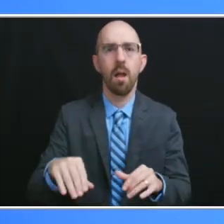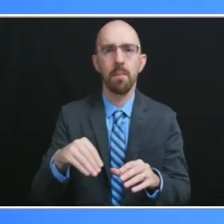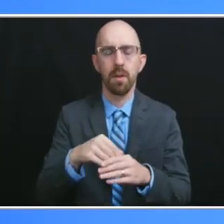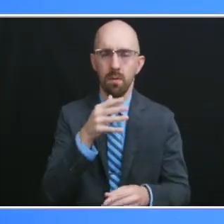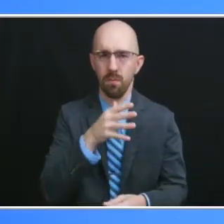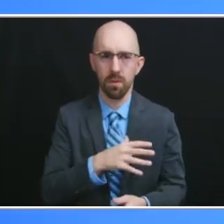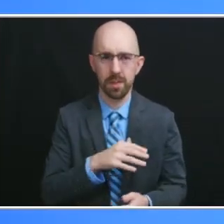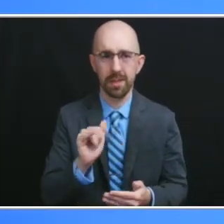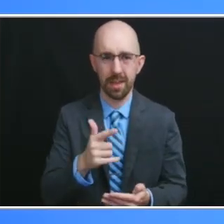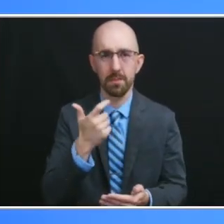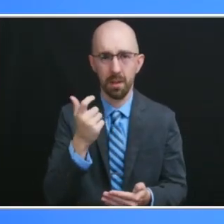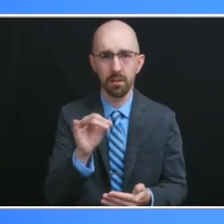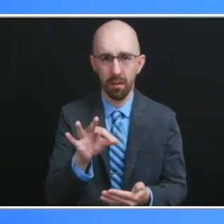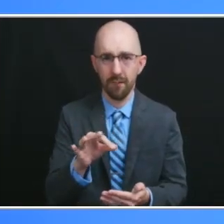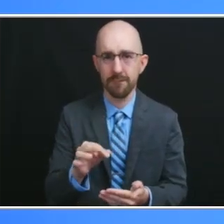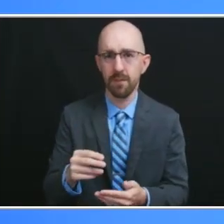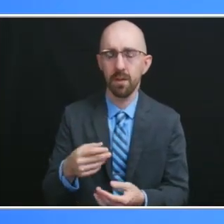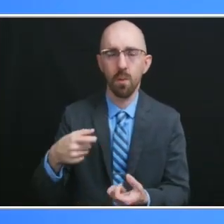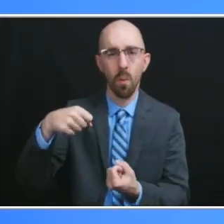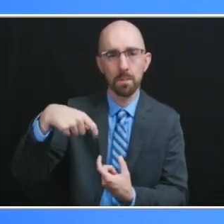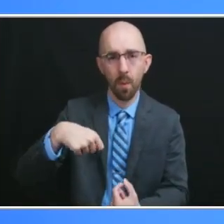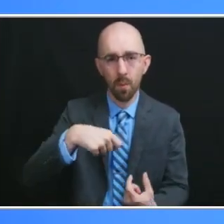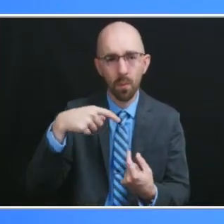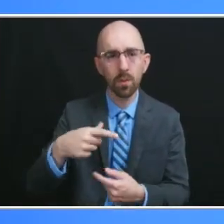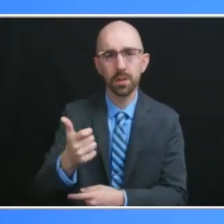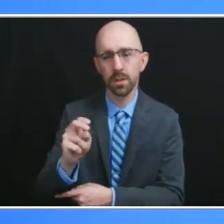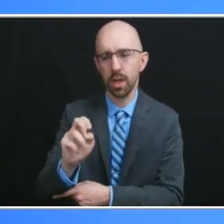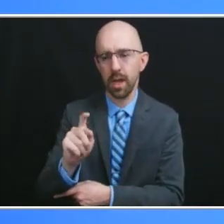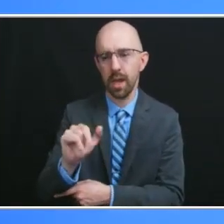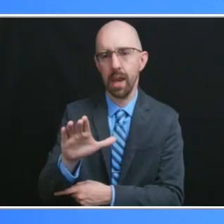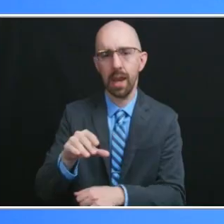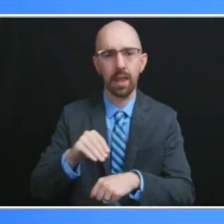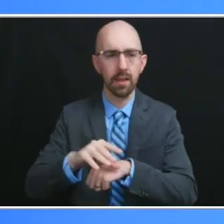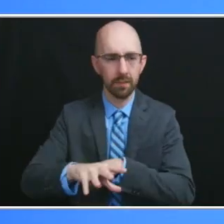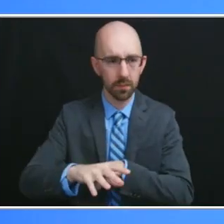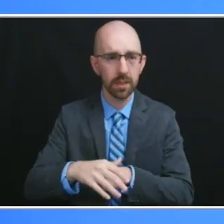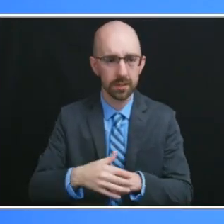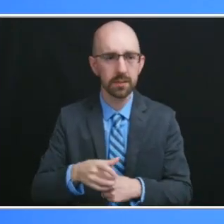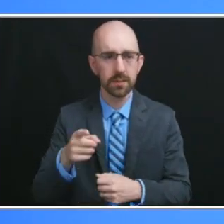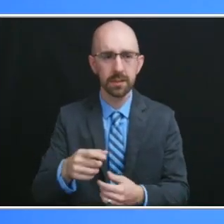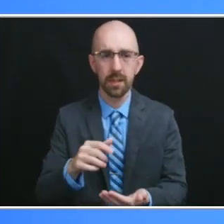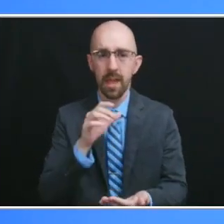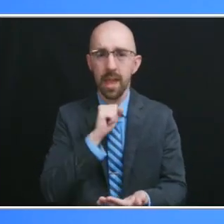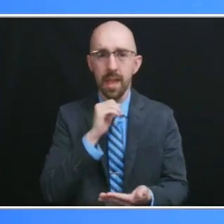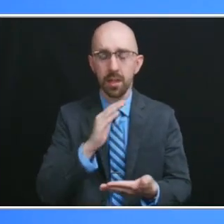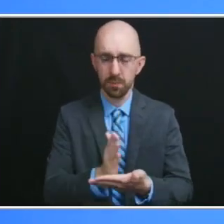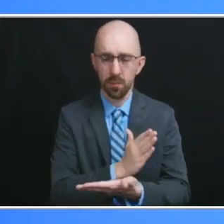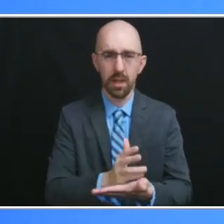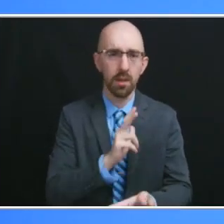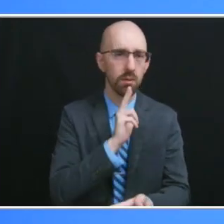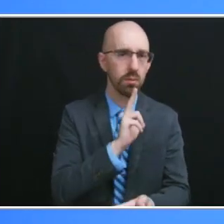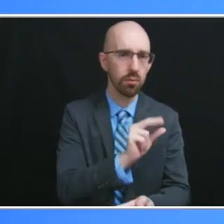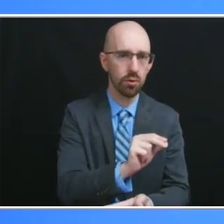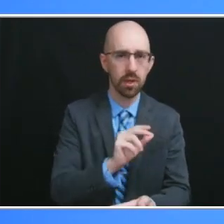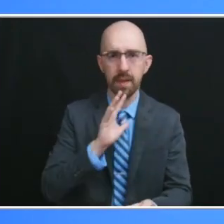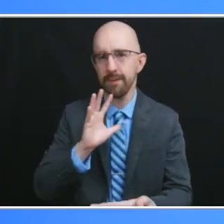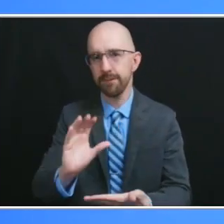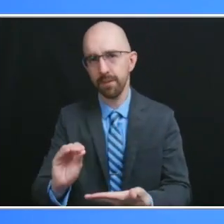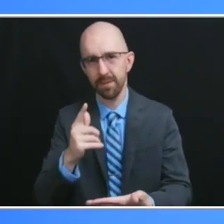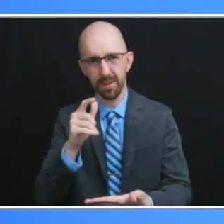of hormonal and genetic influences. And it tends to occur between the ages of 30 and 50 because of those